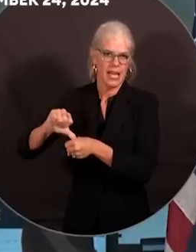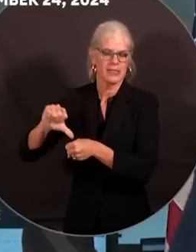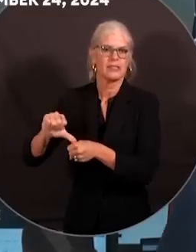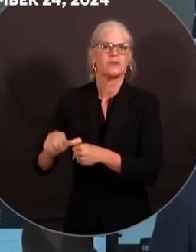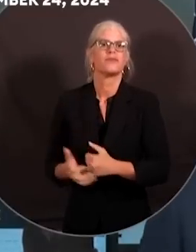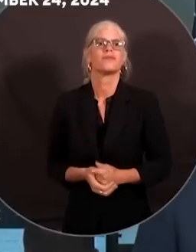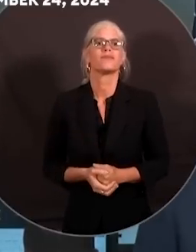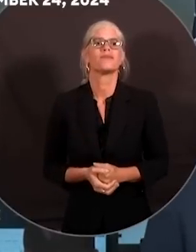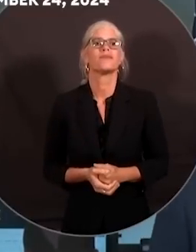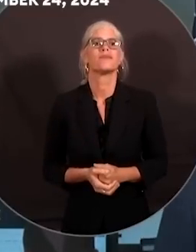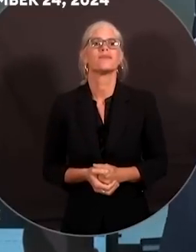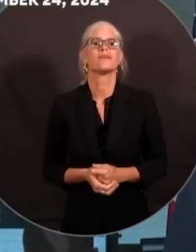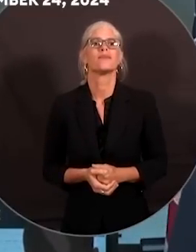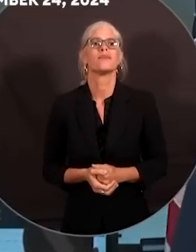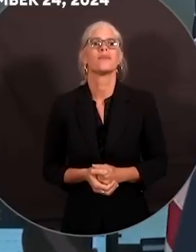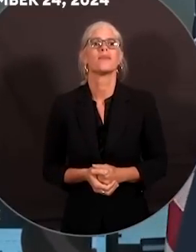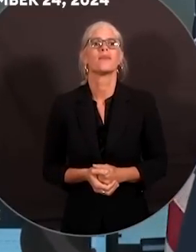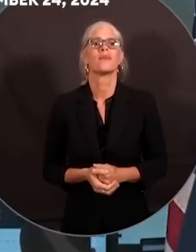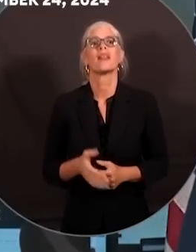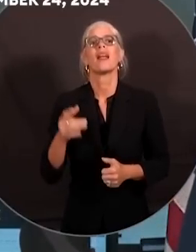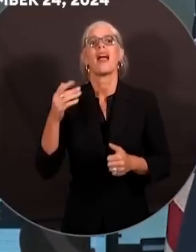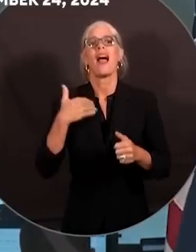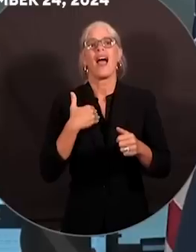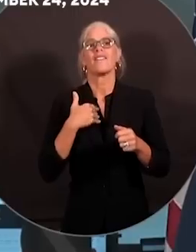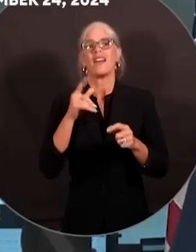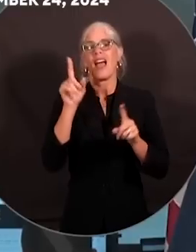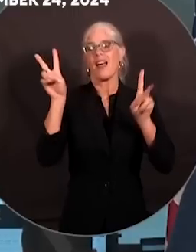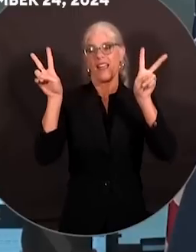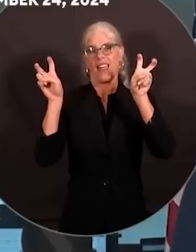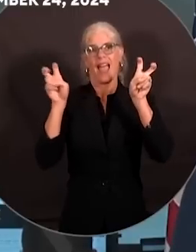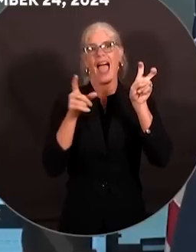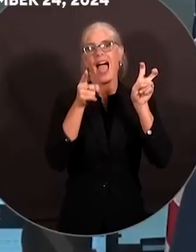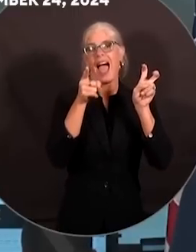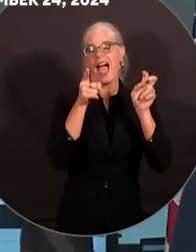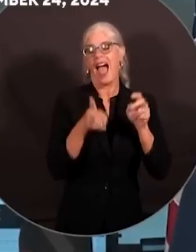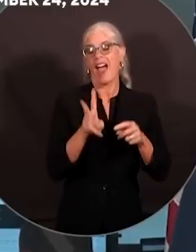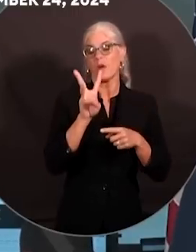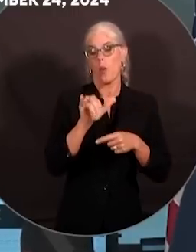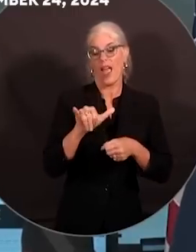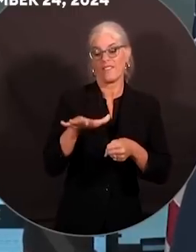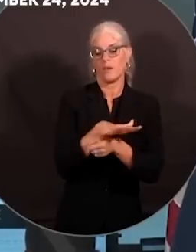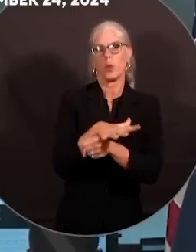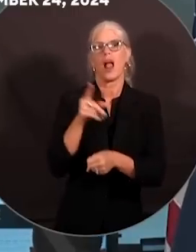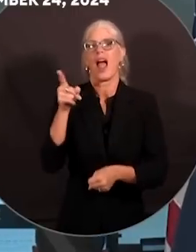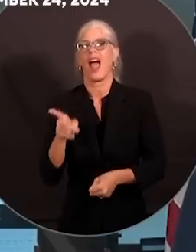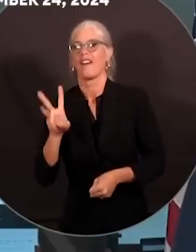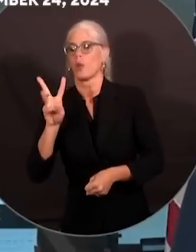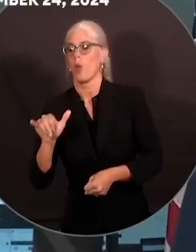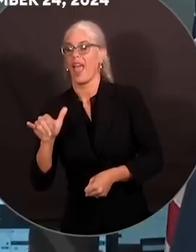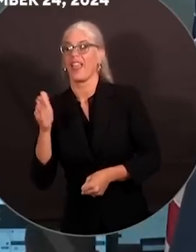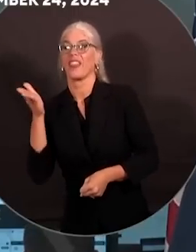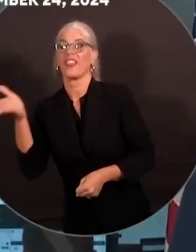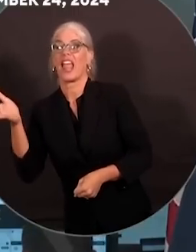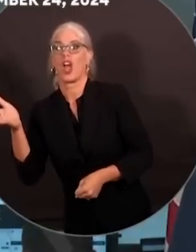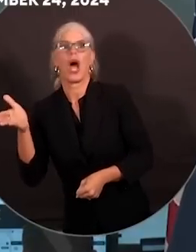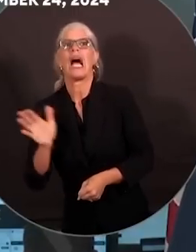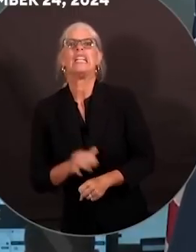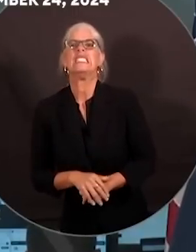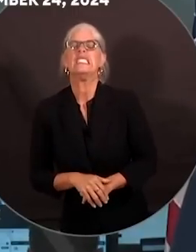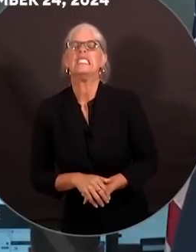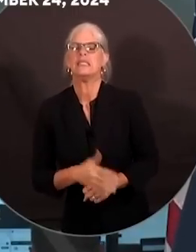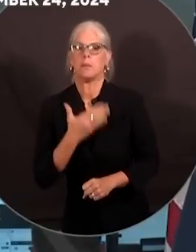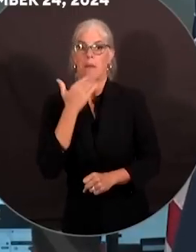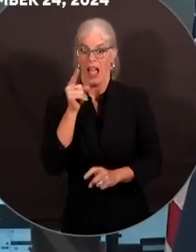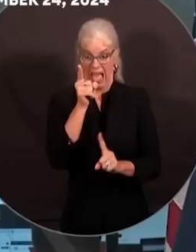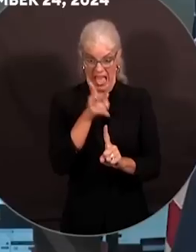halfway there. We want you, the half right now is the new empty. When you get to halfway, go ahead and fill it up. This is going to reduce the amount of run of on